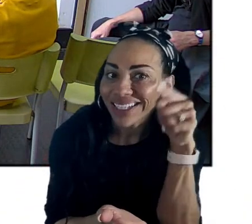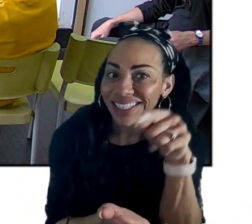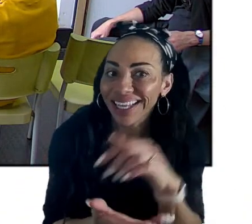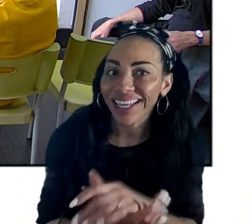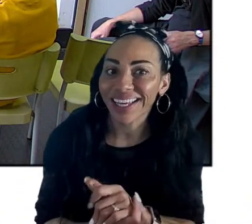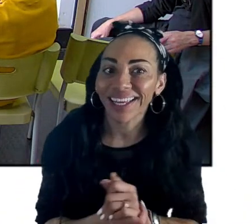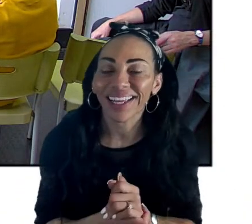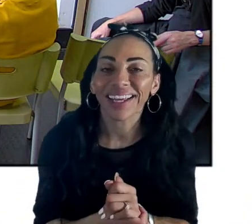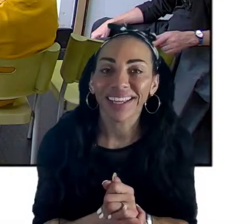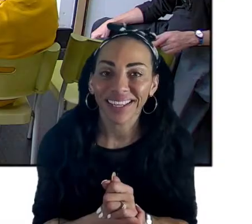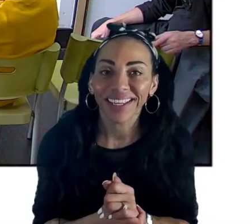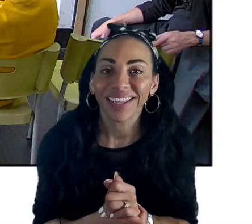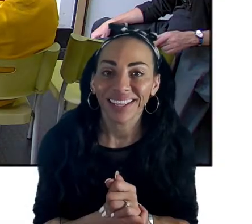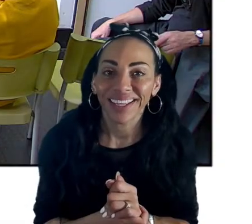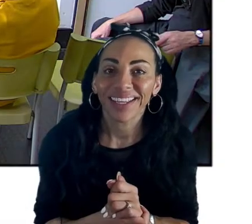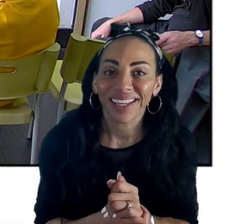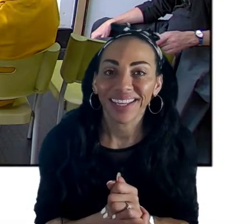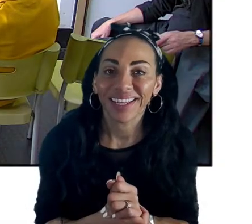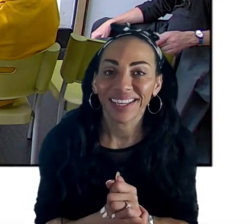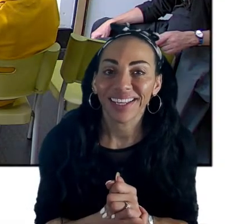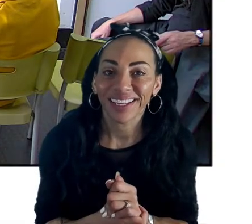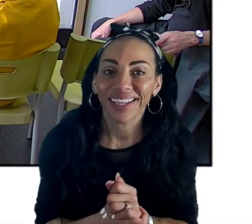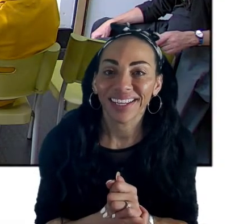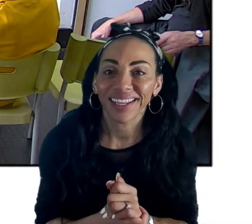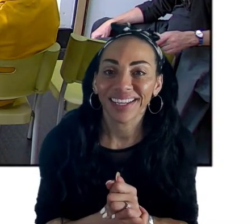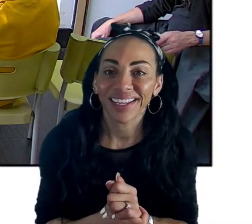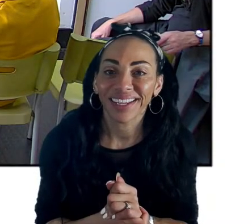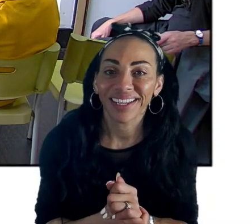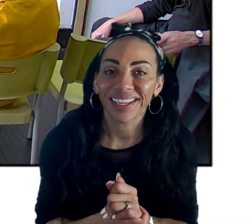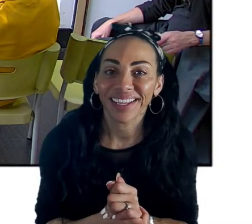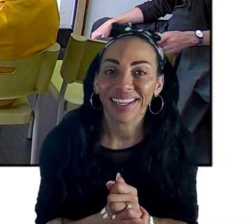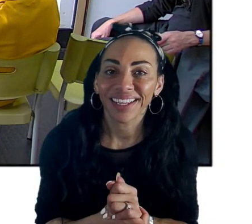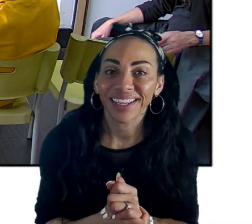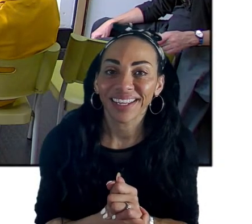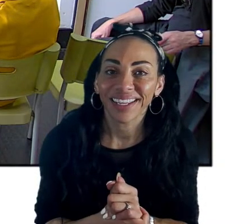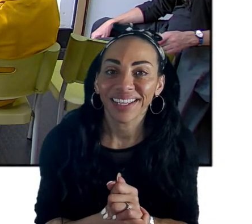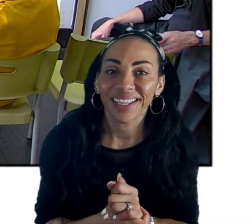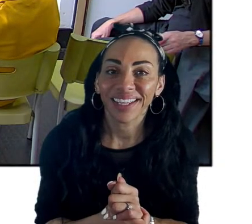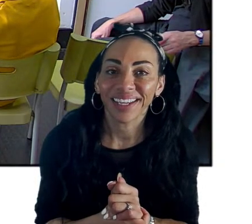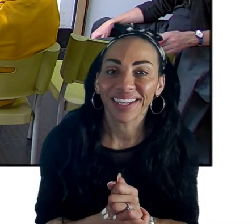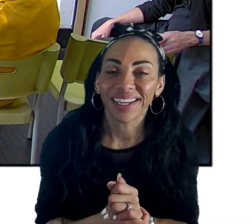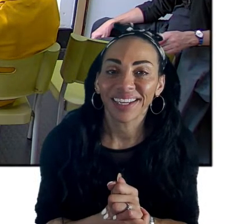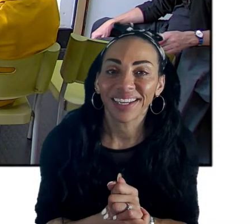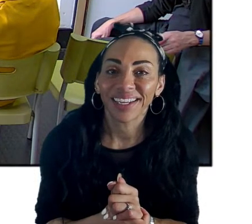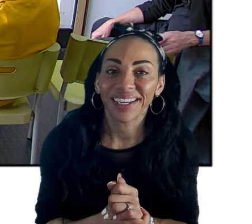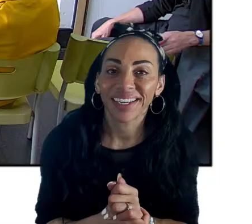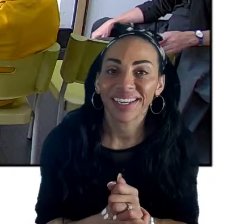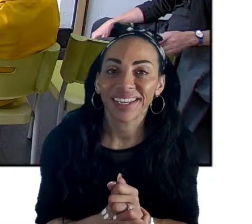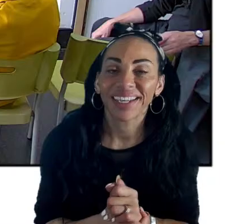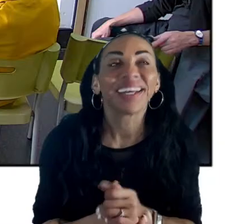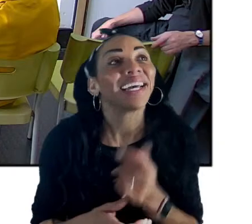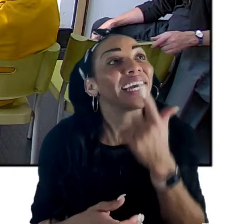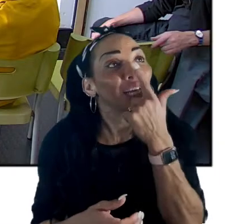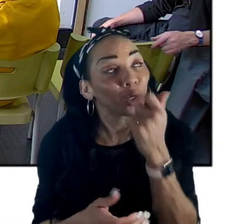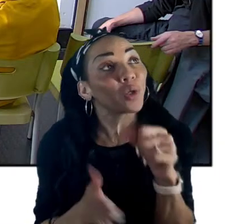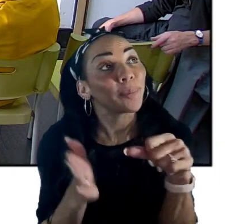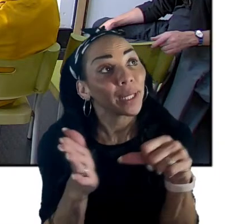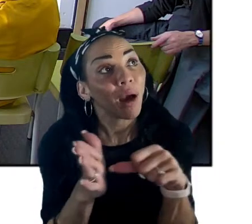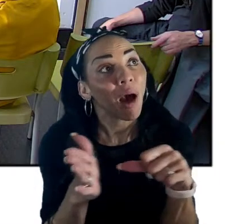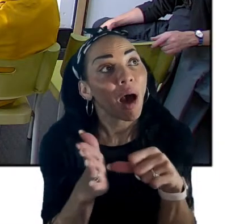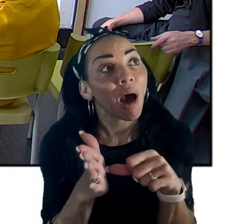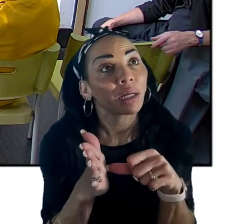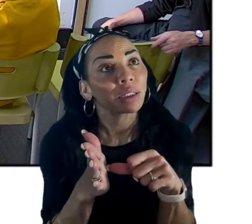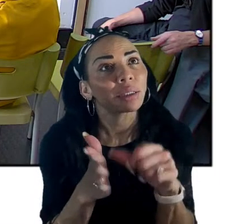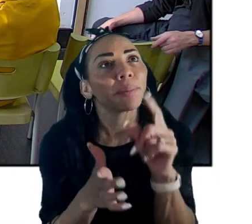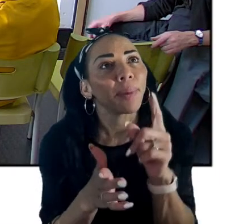yeah, it would be hard to. It wouldn't be so hard, but it could be hard to manage. And